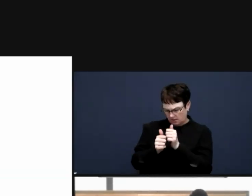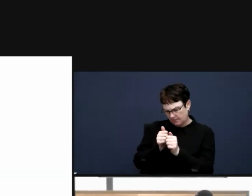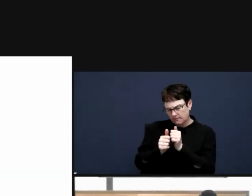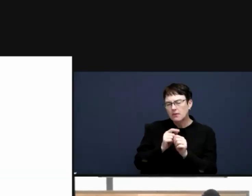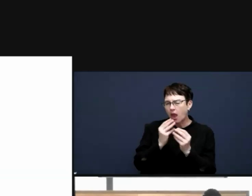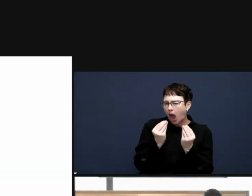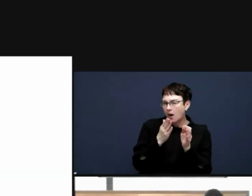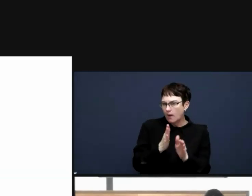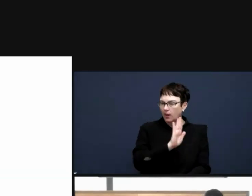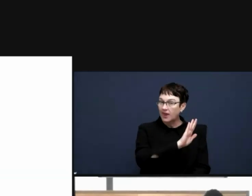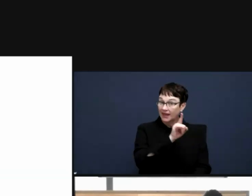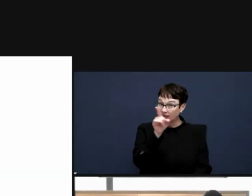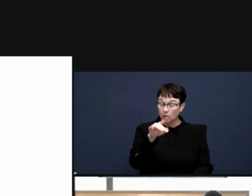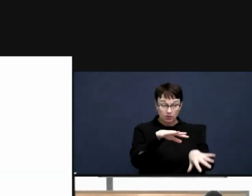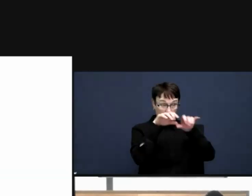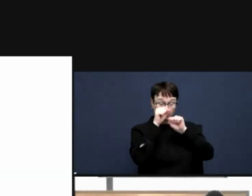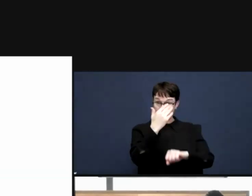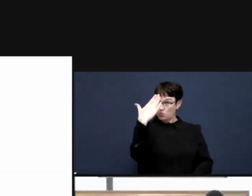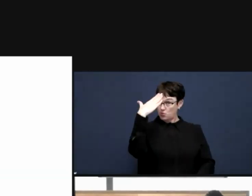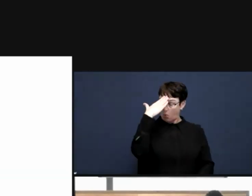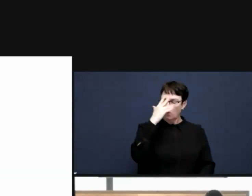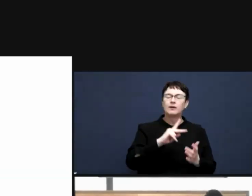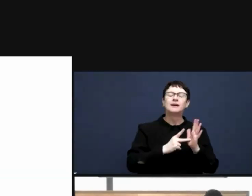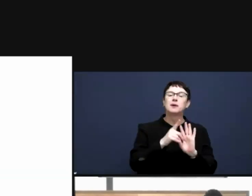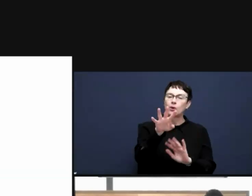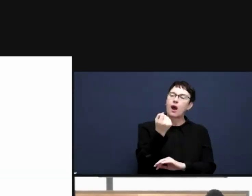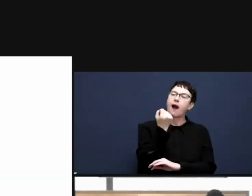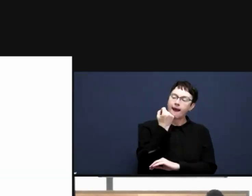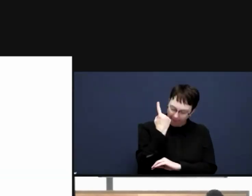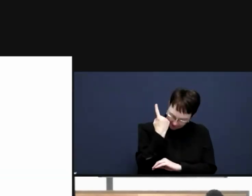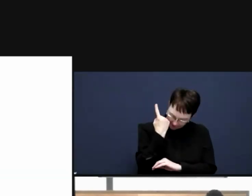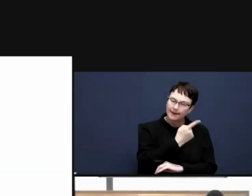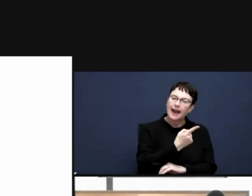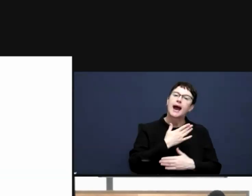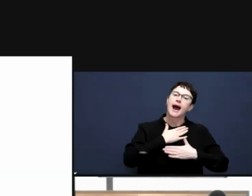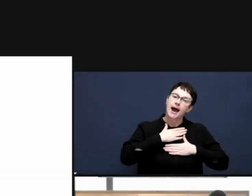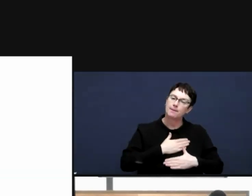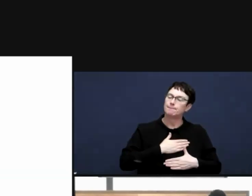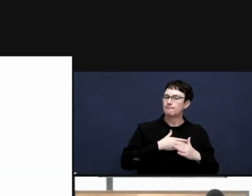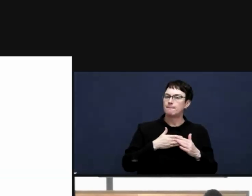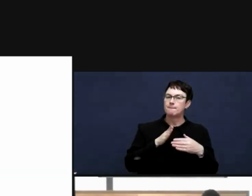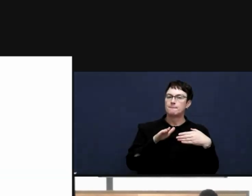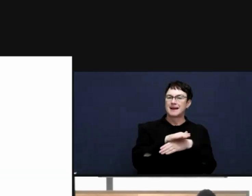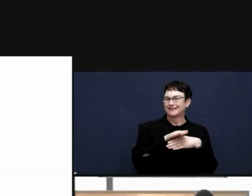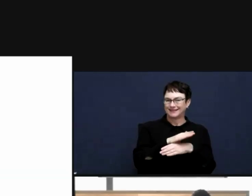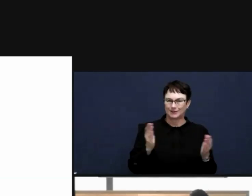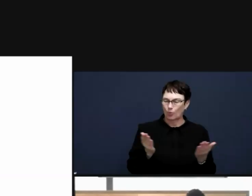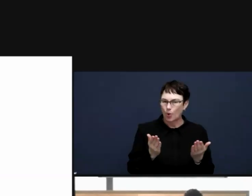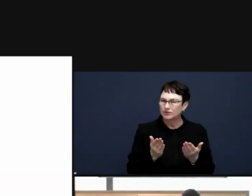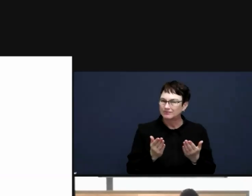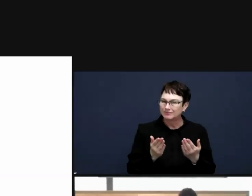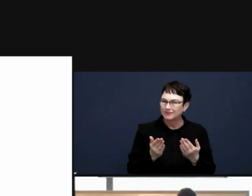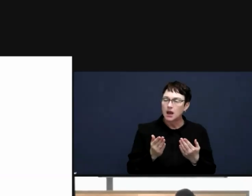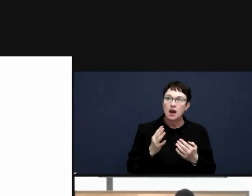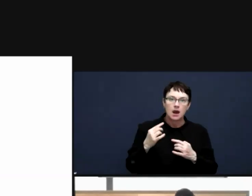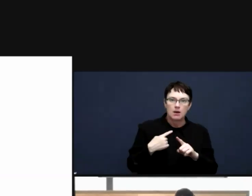Only then you can understand the accessibility features people are dependent on, and are you able to interpret